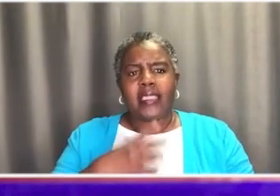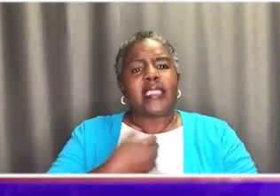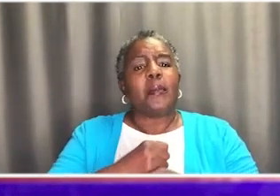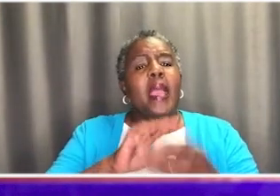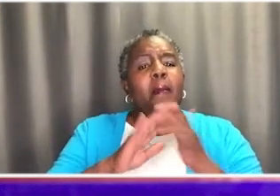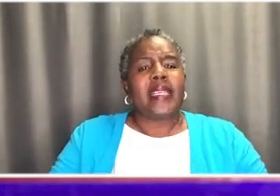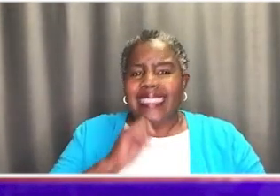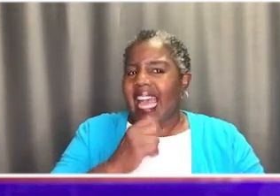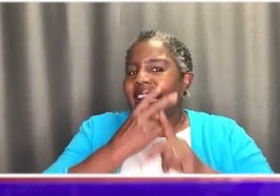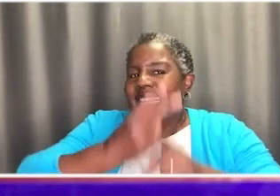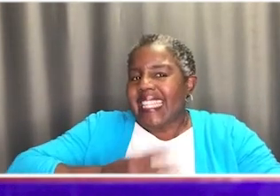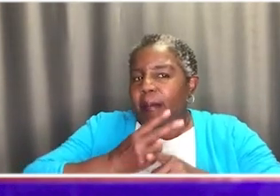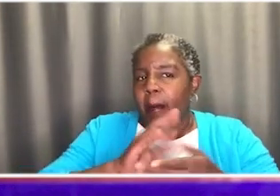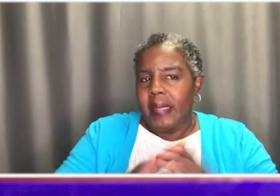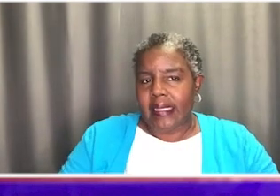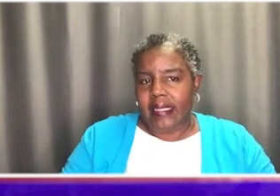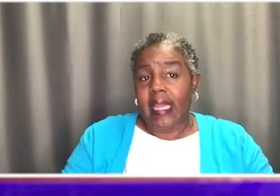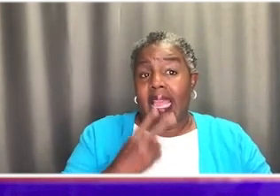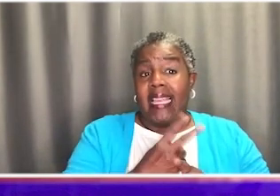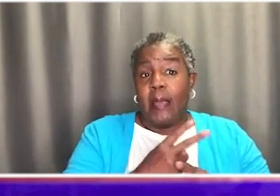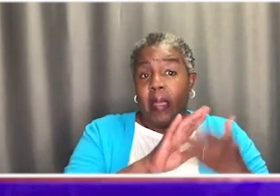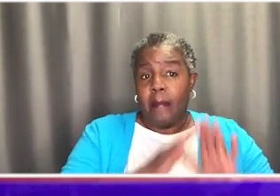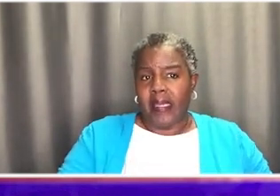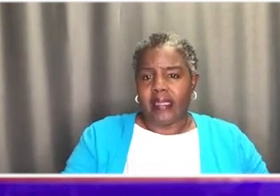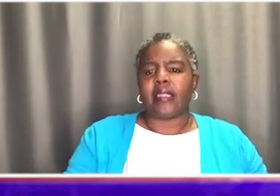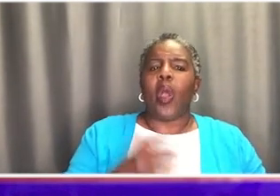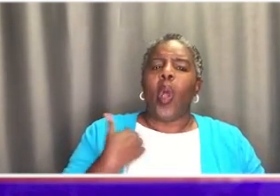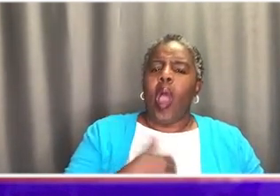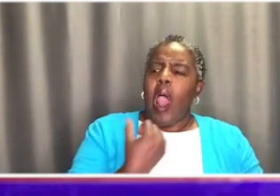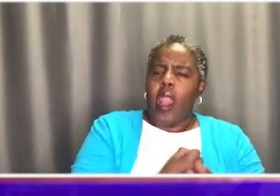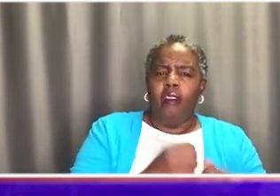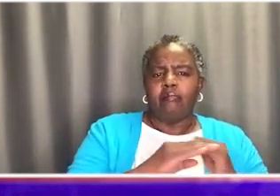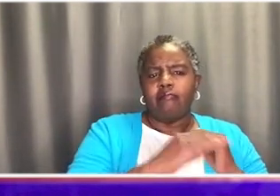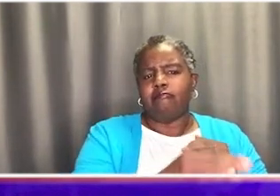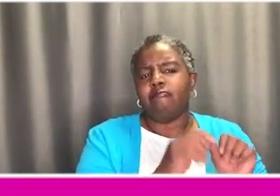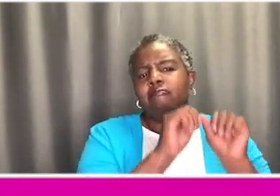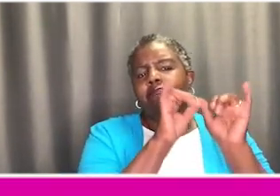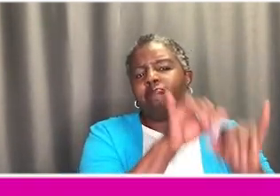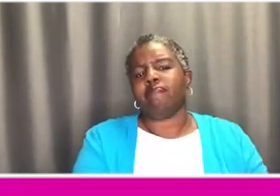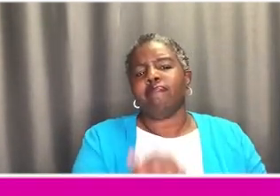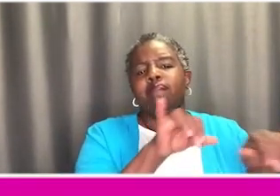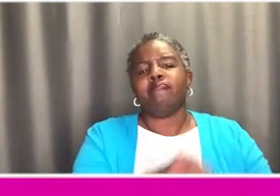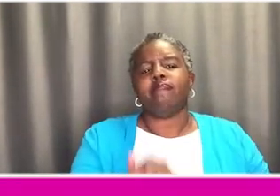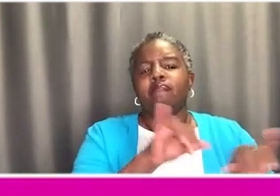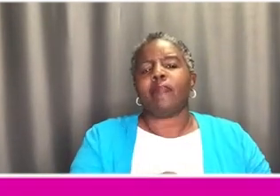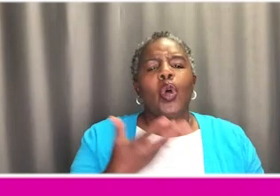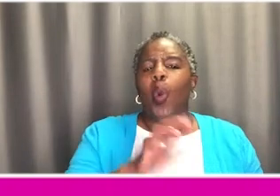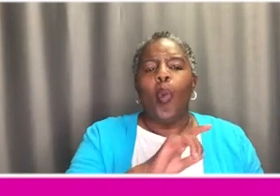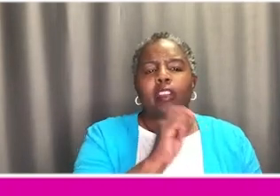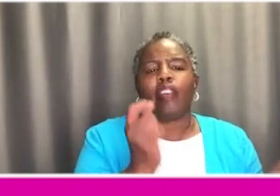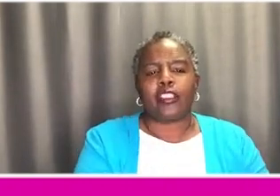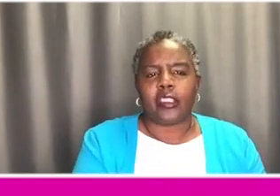not peacekeepers. Peacekeepers are the ones that love status quo. They're the ones that like things to stay the way